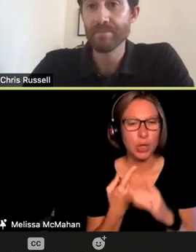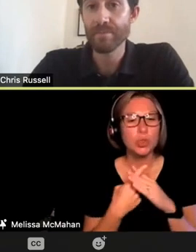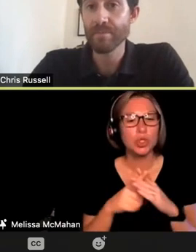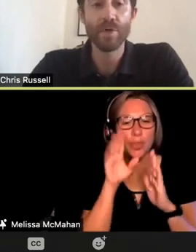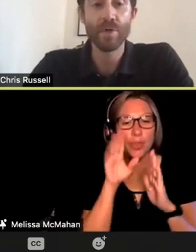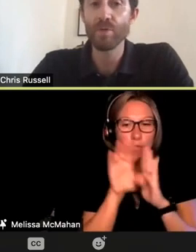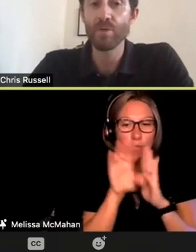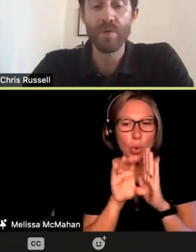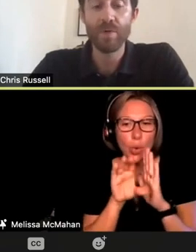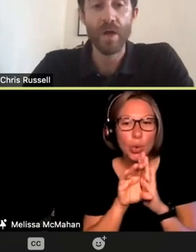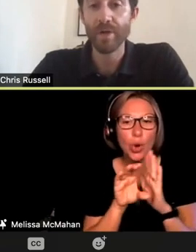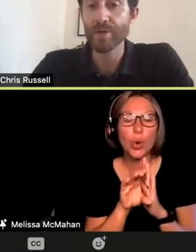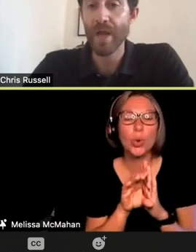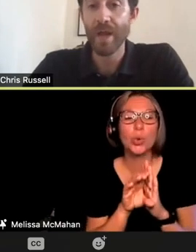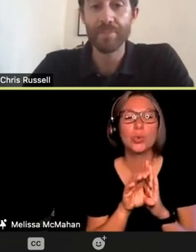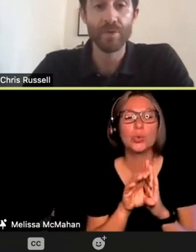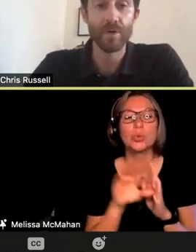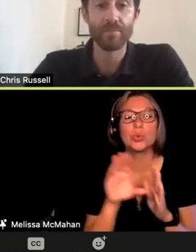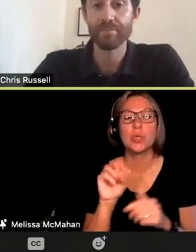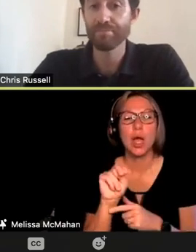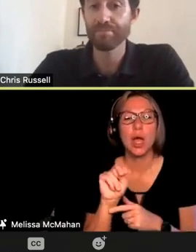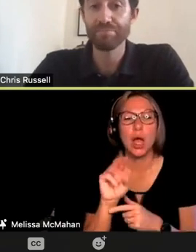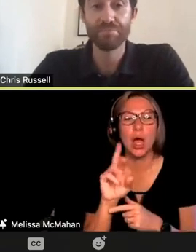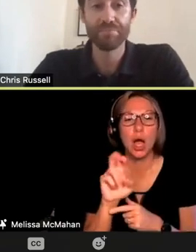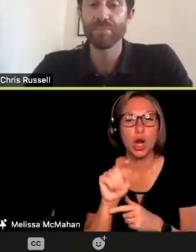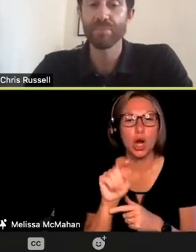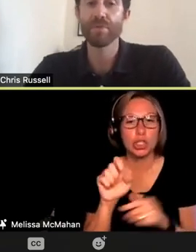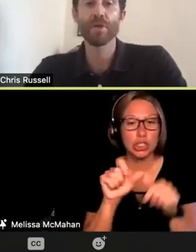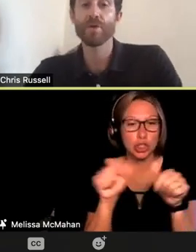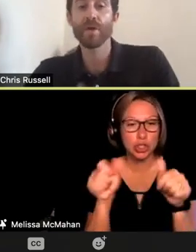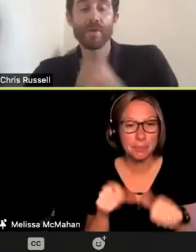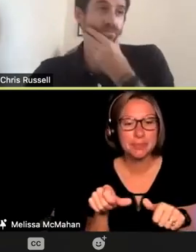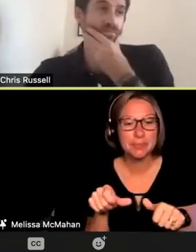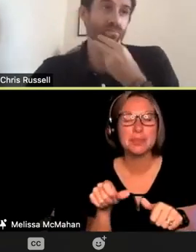or, concrete shapes or,